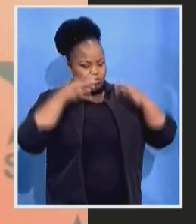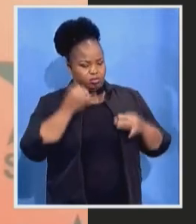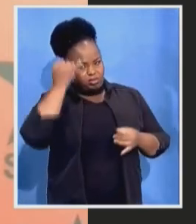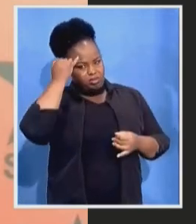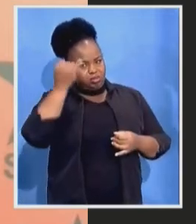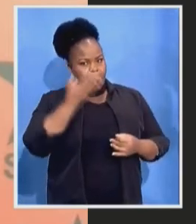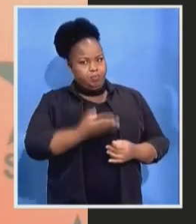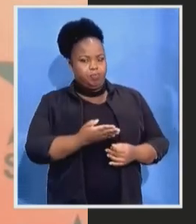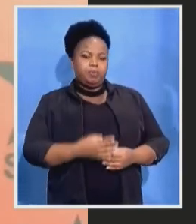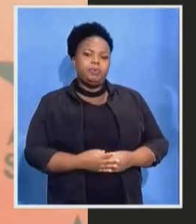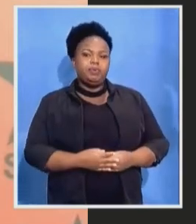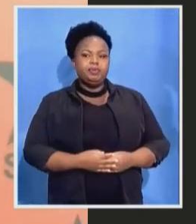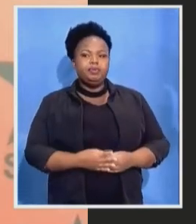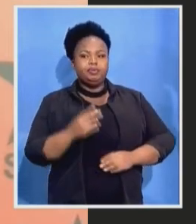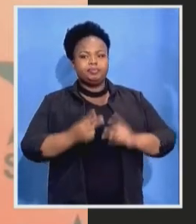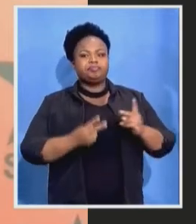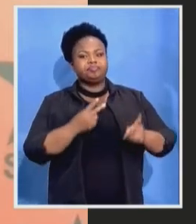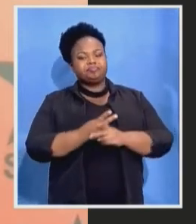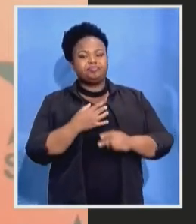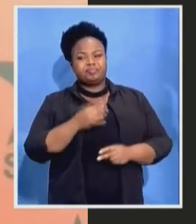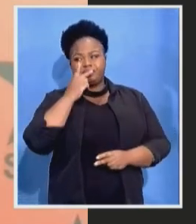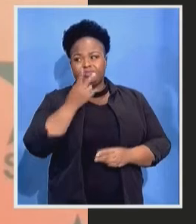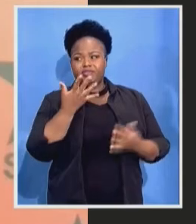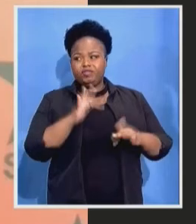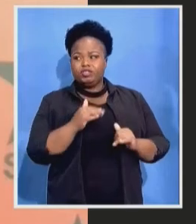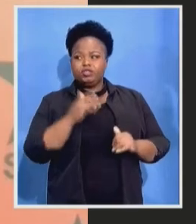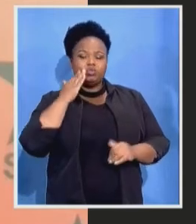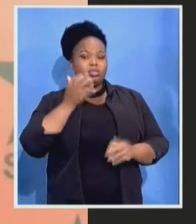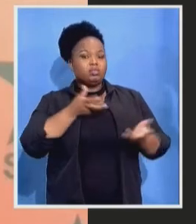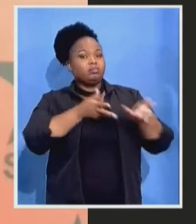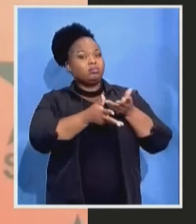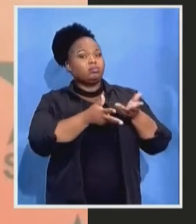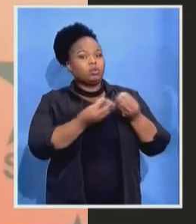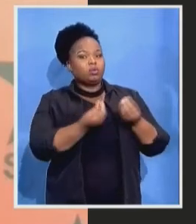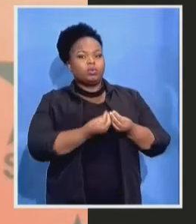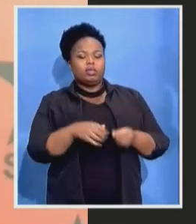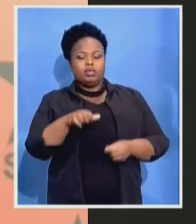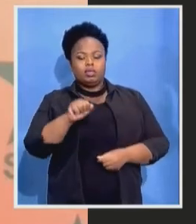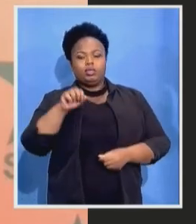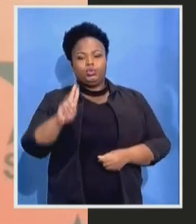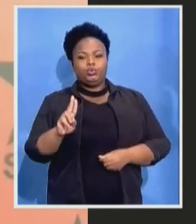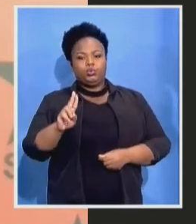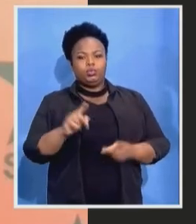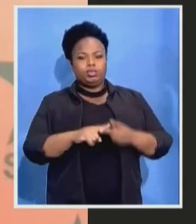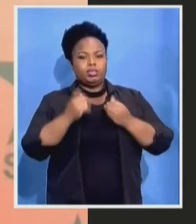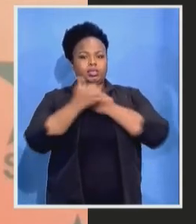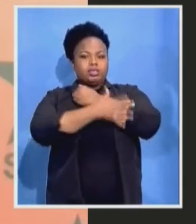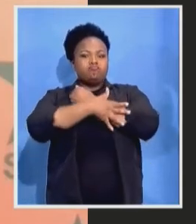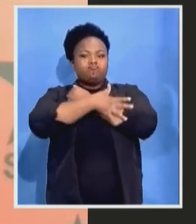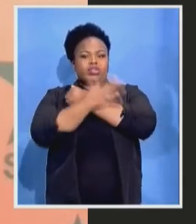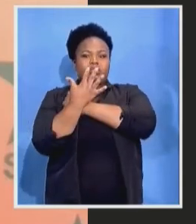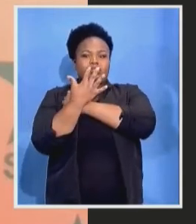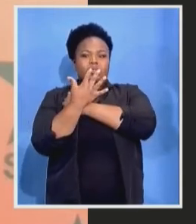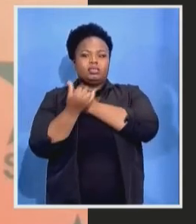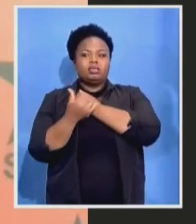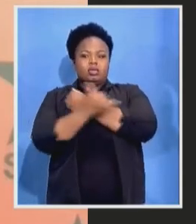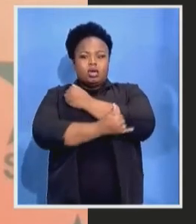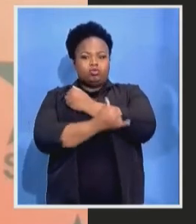his engagement with the AU and the BRICS countries, and reiterating this